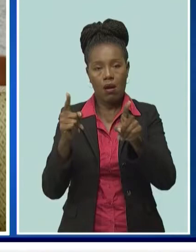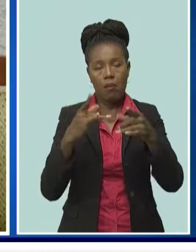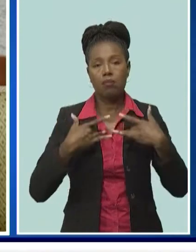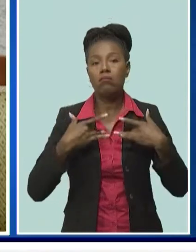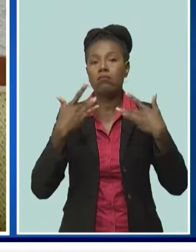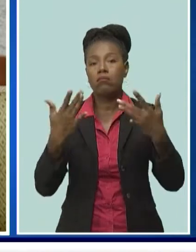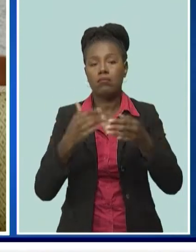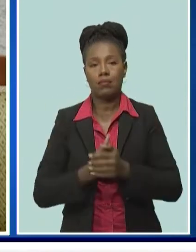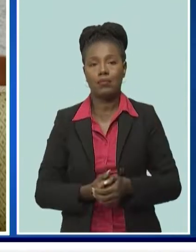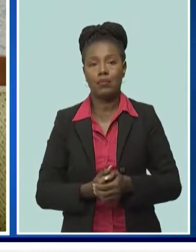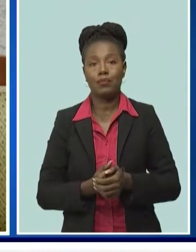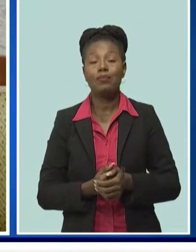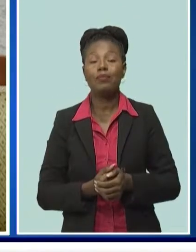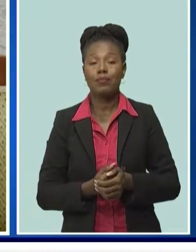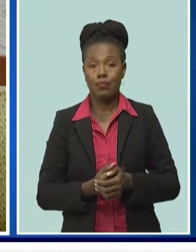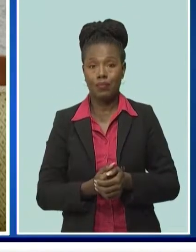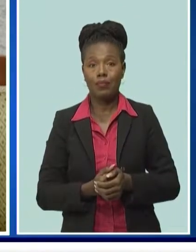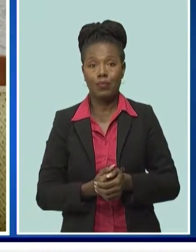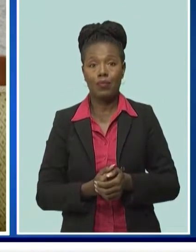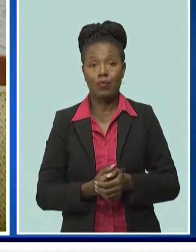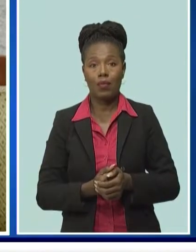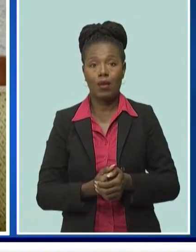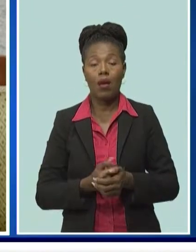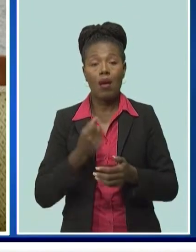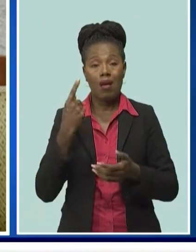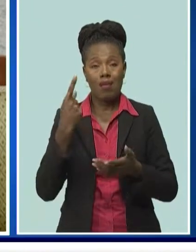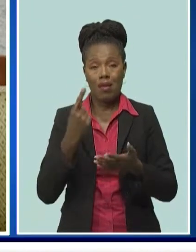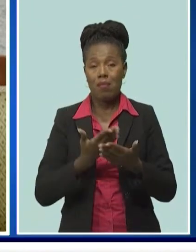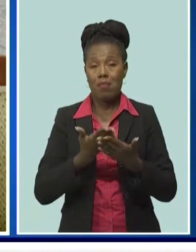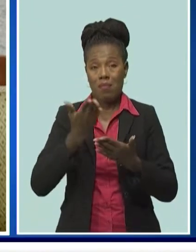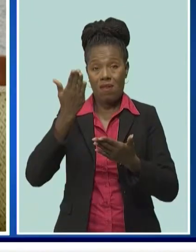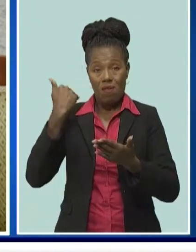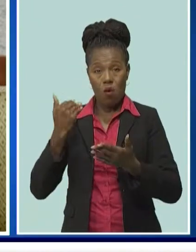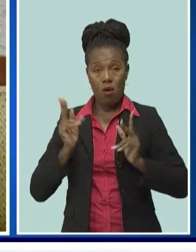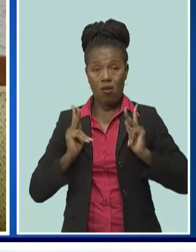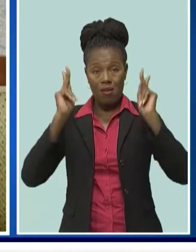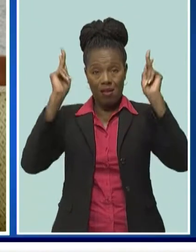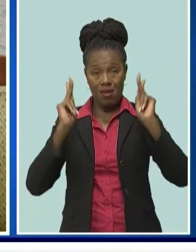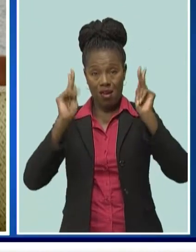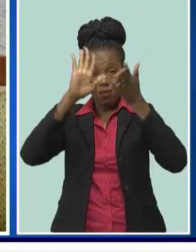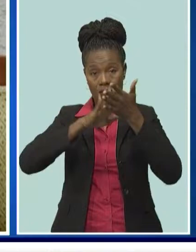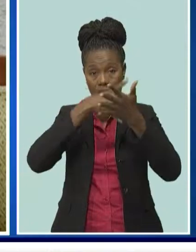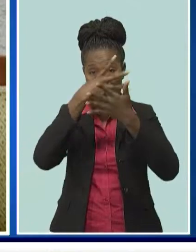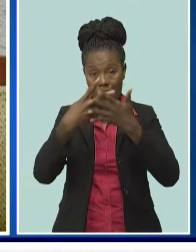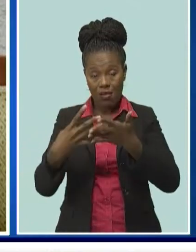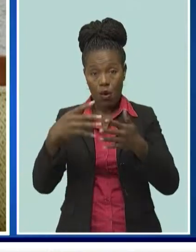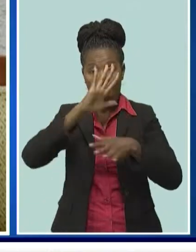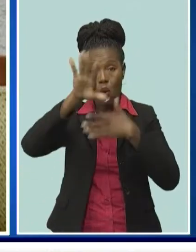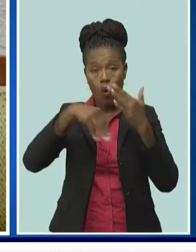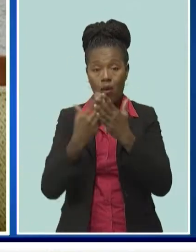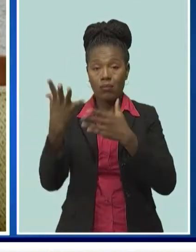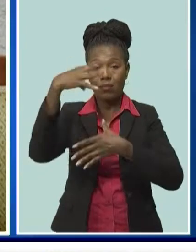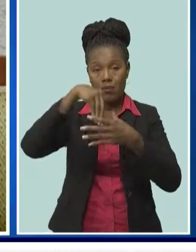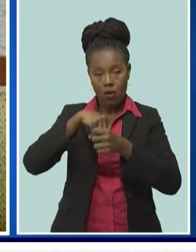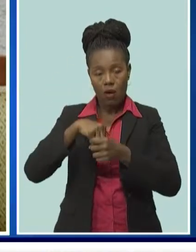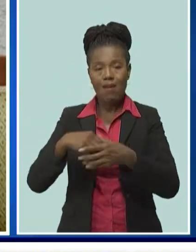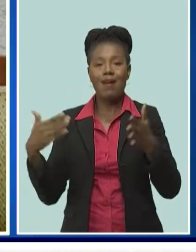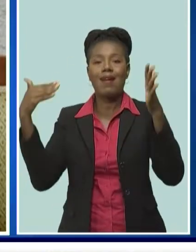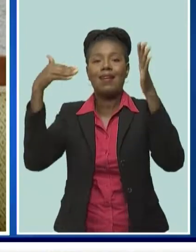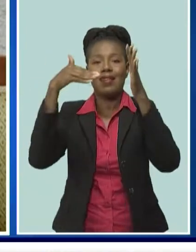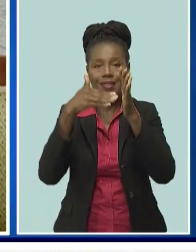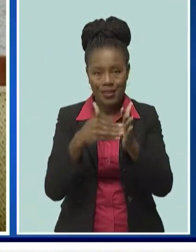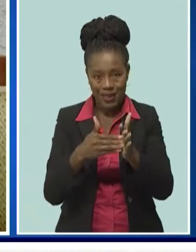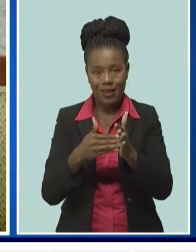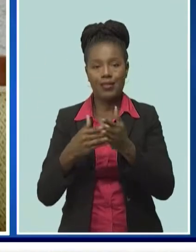We will be returning to the full gamut of the crop over calendar and events that we're accustomed to. So that means that this